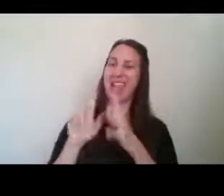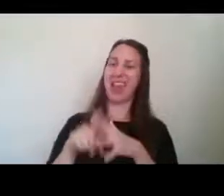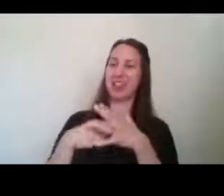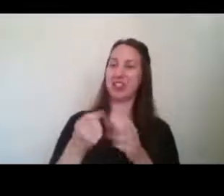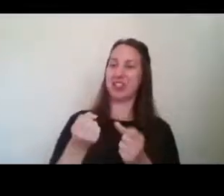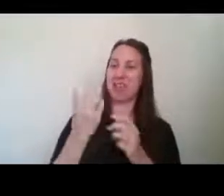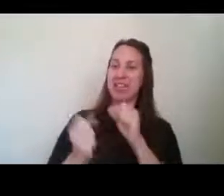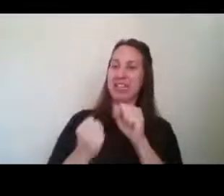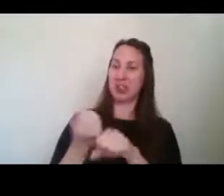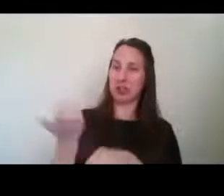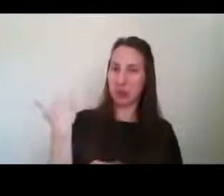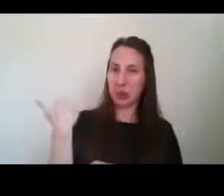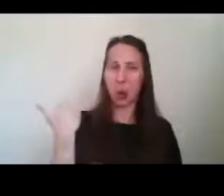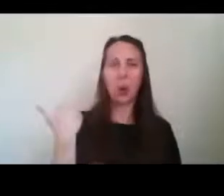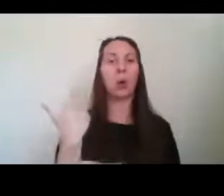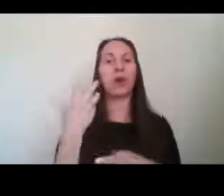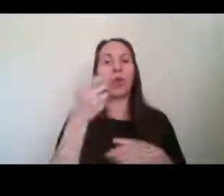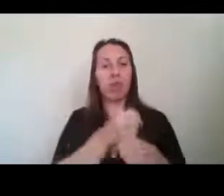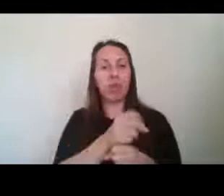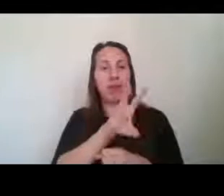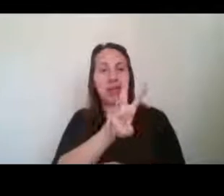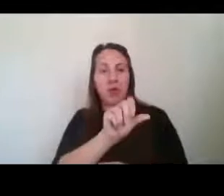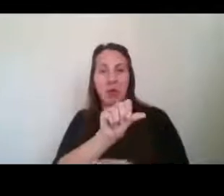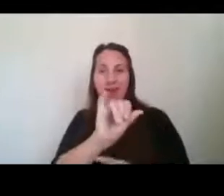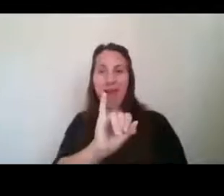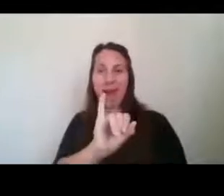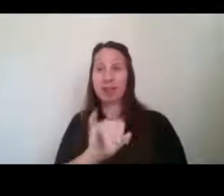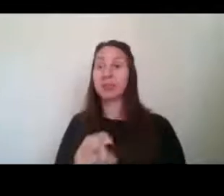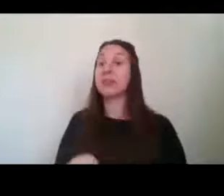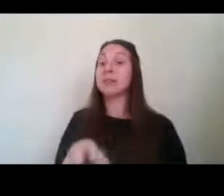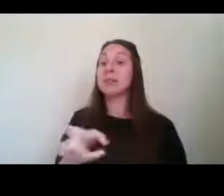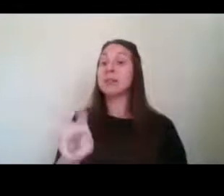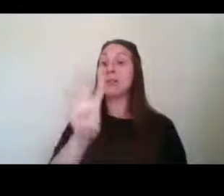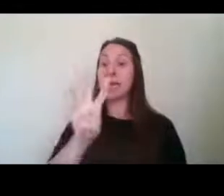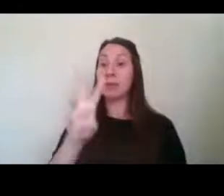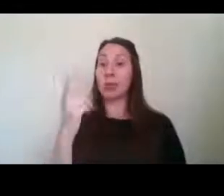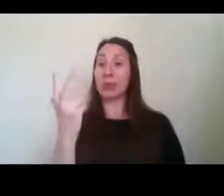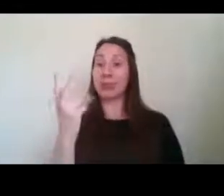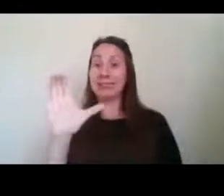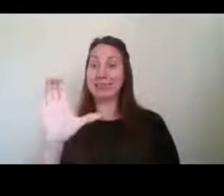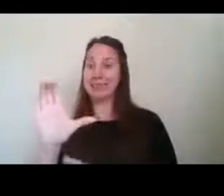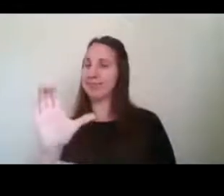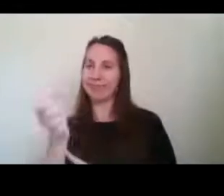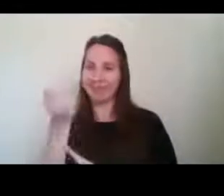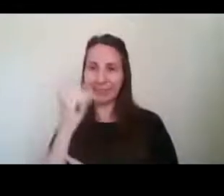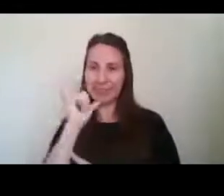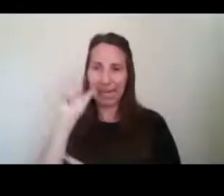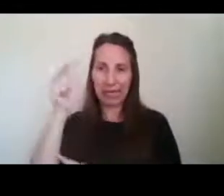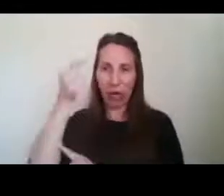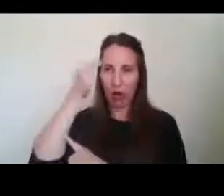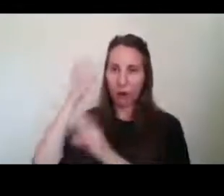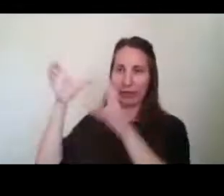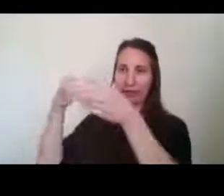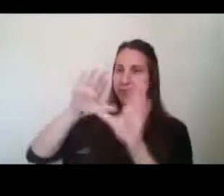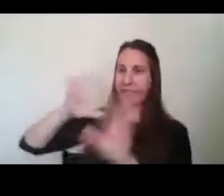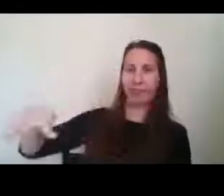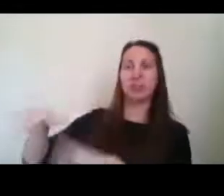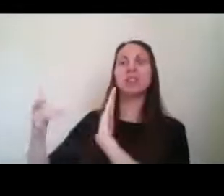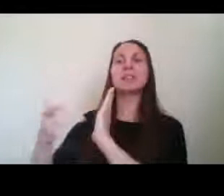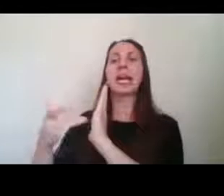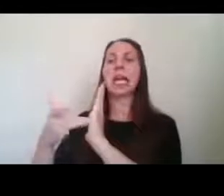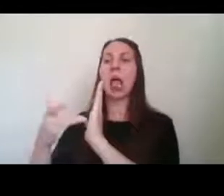acronym WAI. The W3C is not a governing body. They're just a technology think